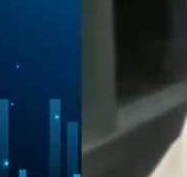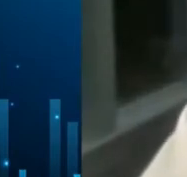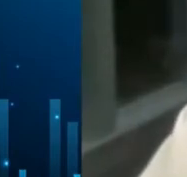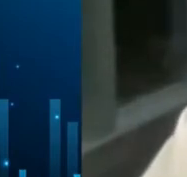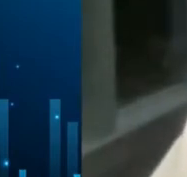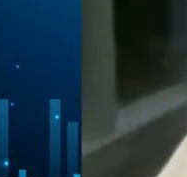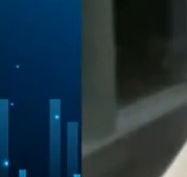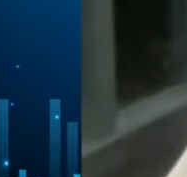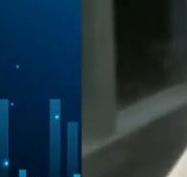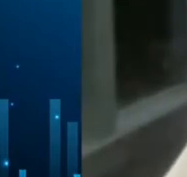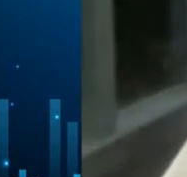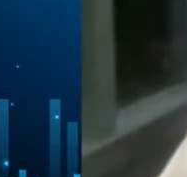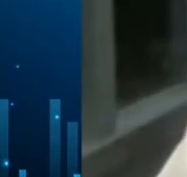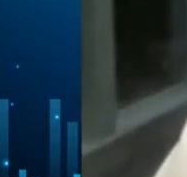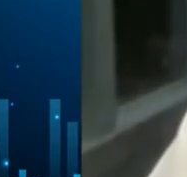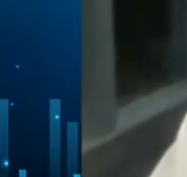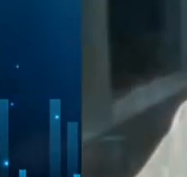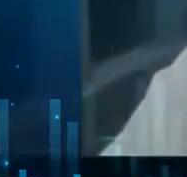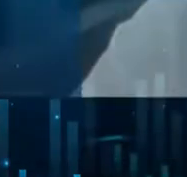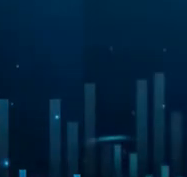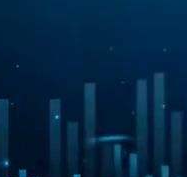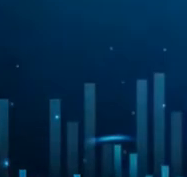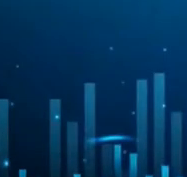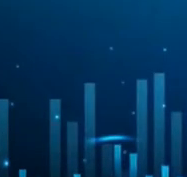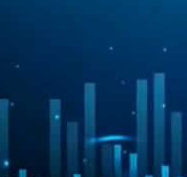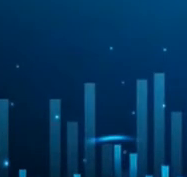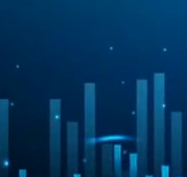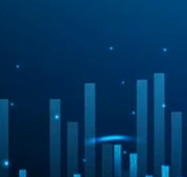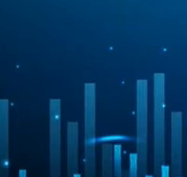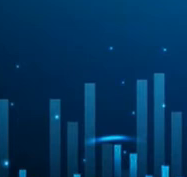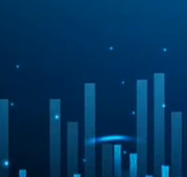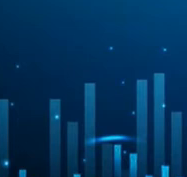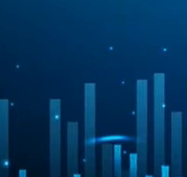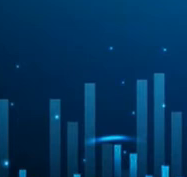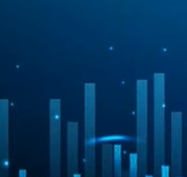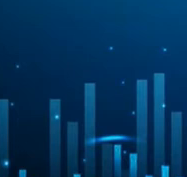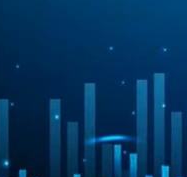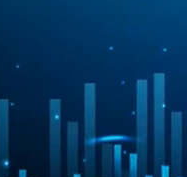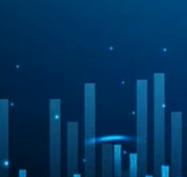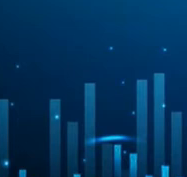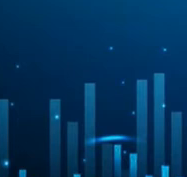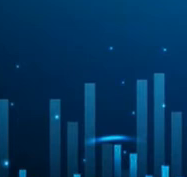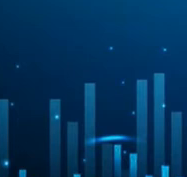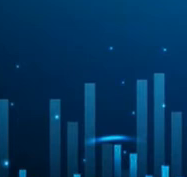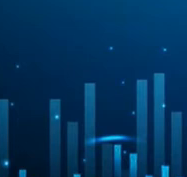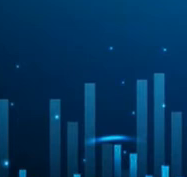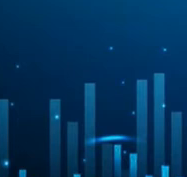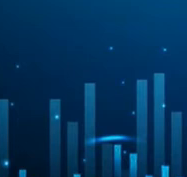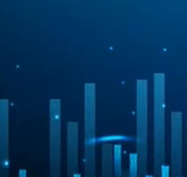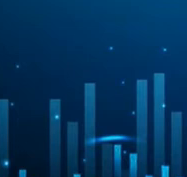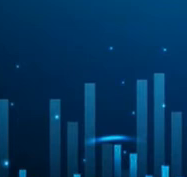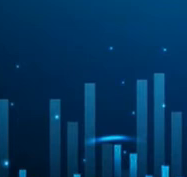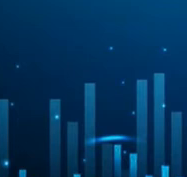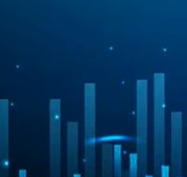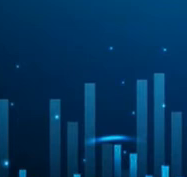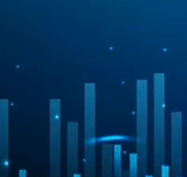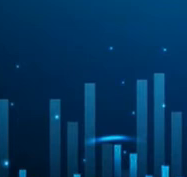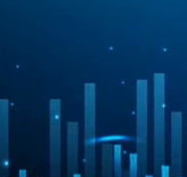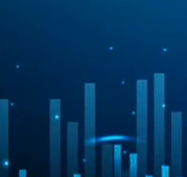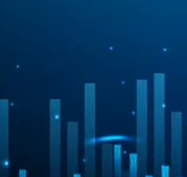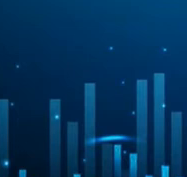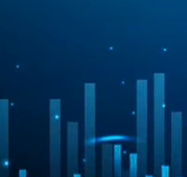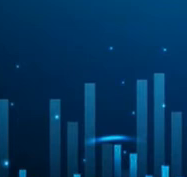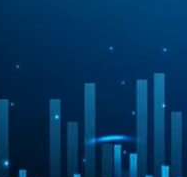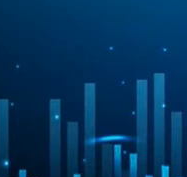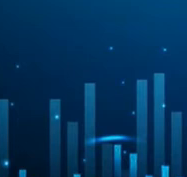fine. So I'm going to be thinking about the unique role that manufacturing plays in economic growth. And